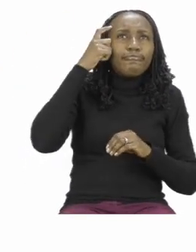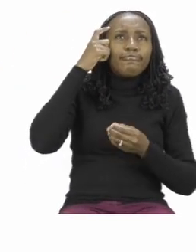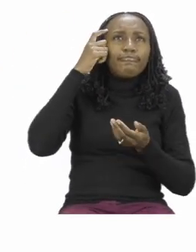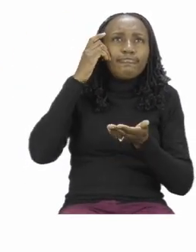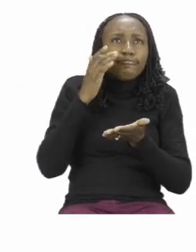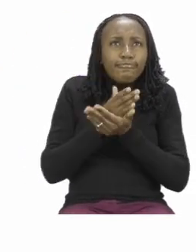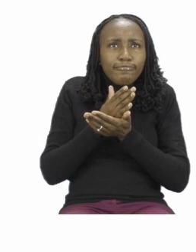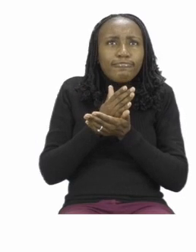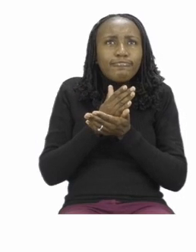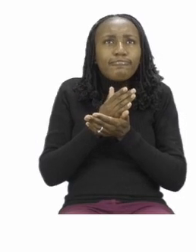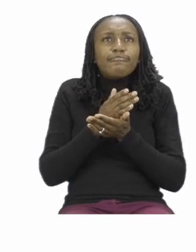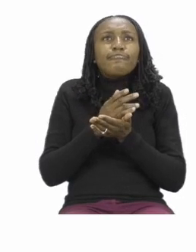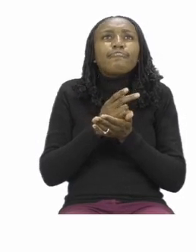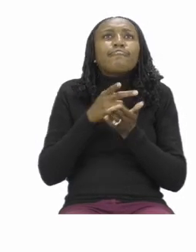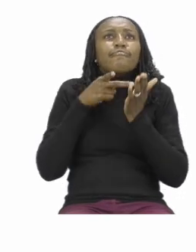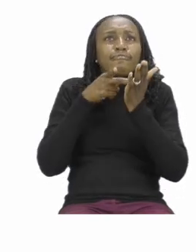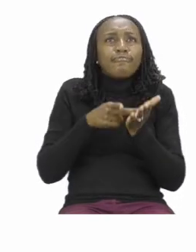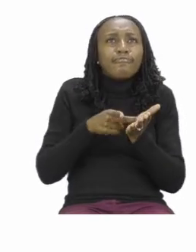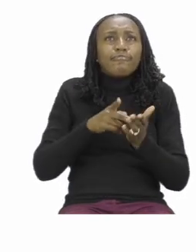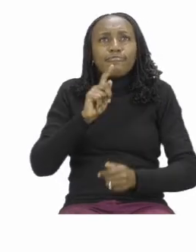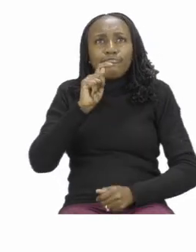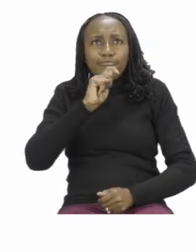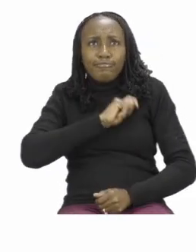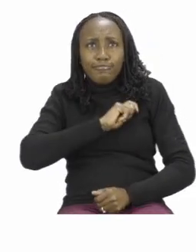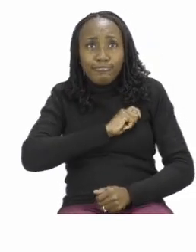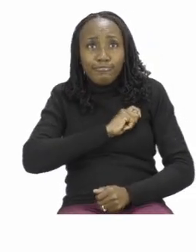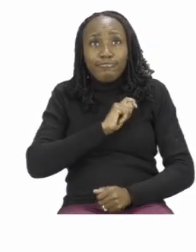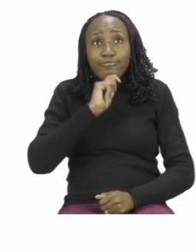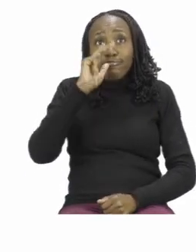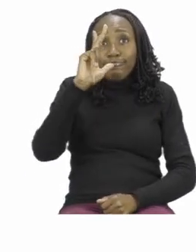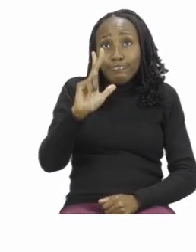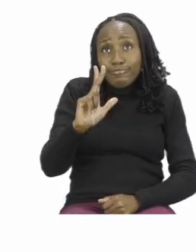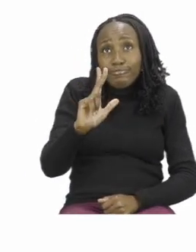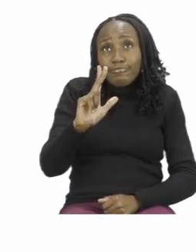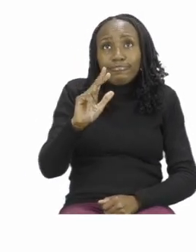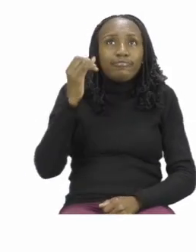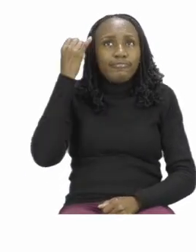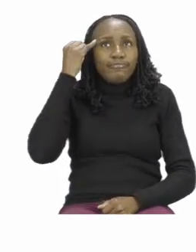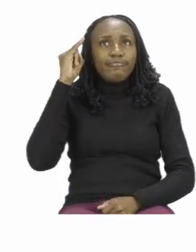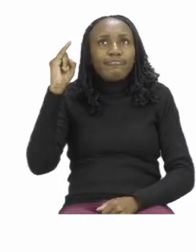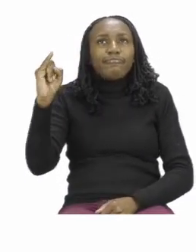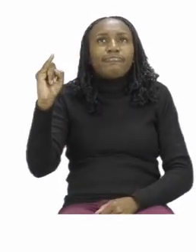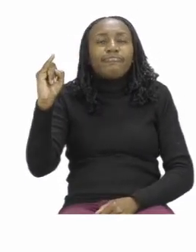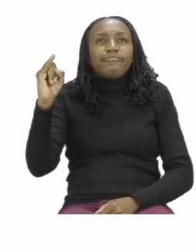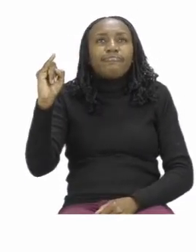or trustworthiness of a person or idea."